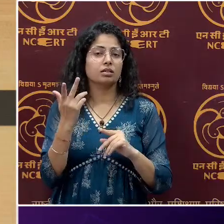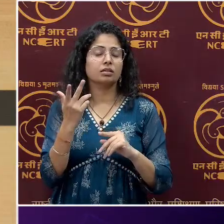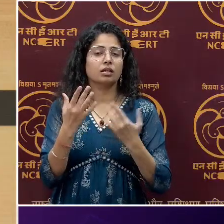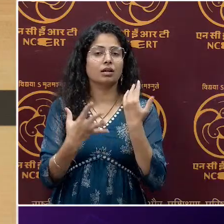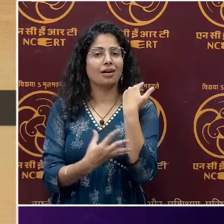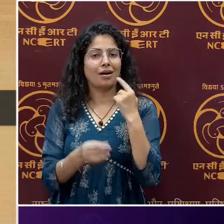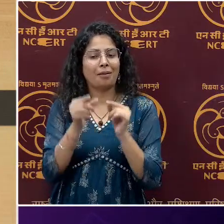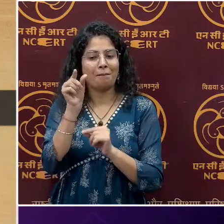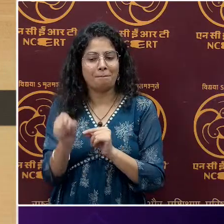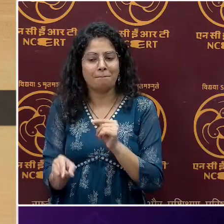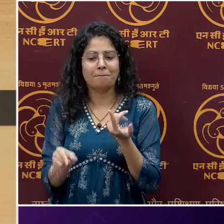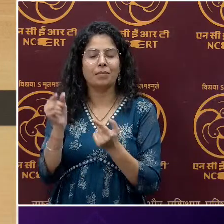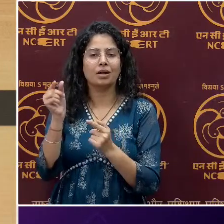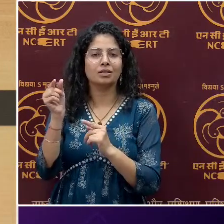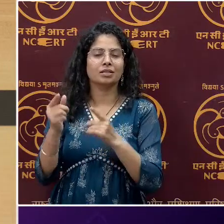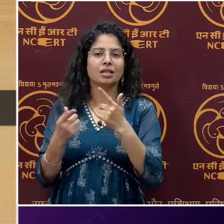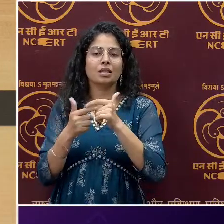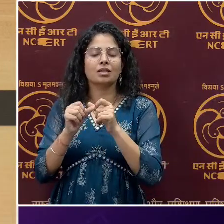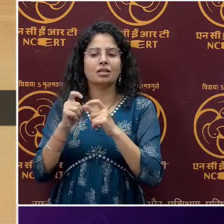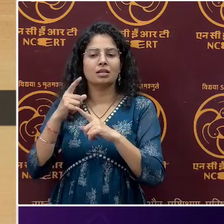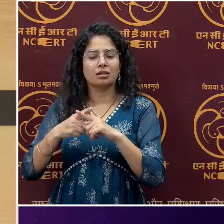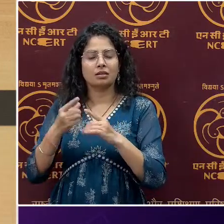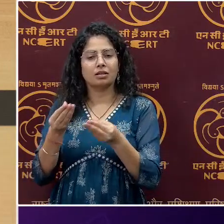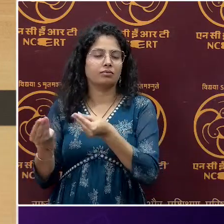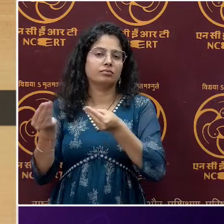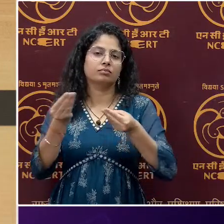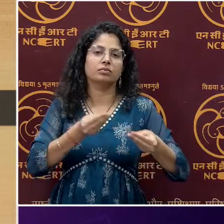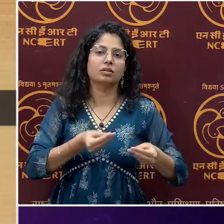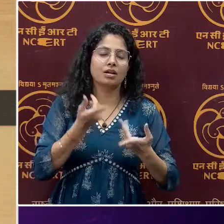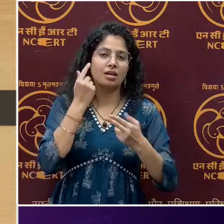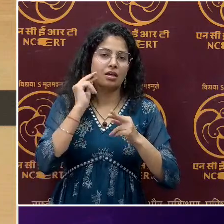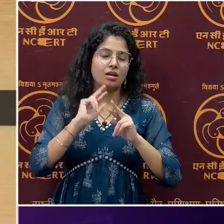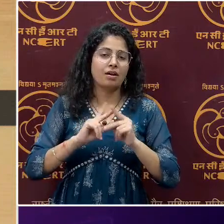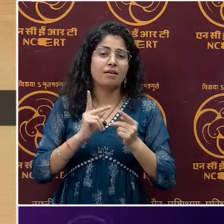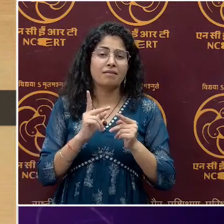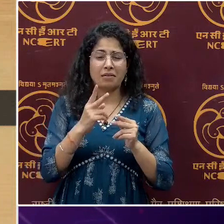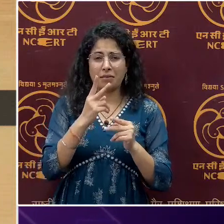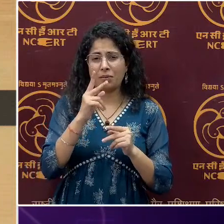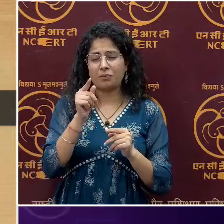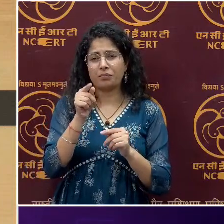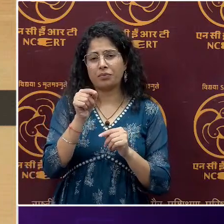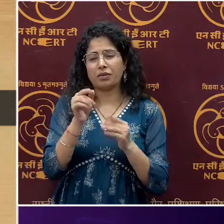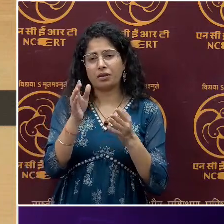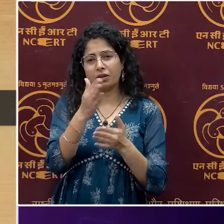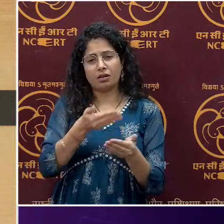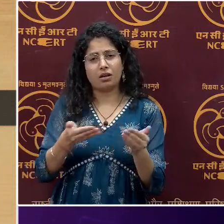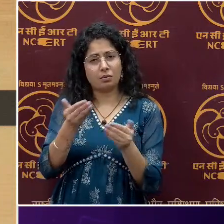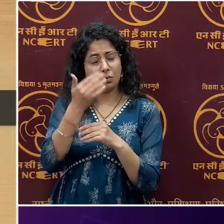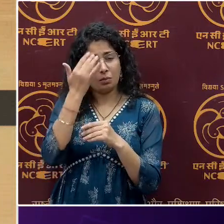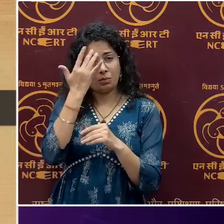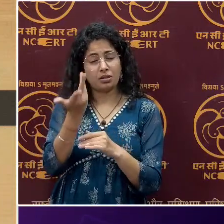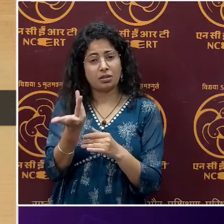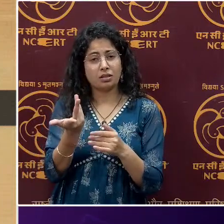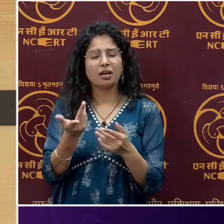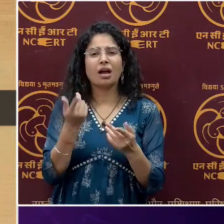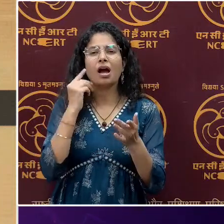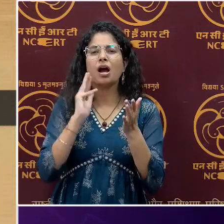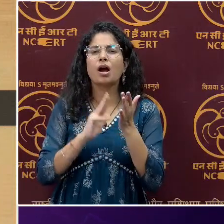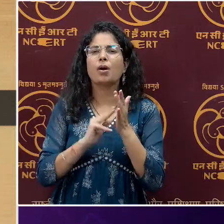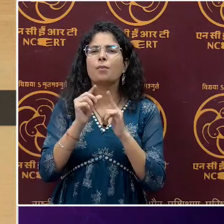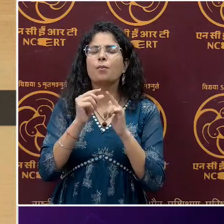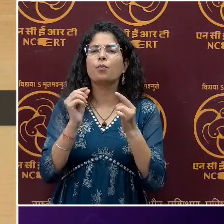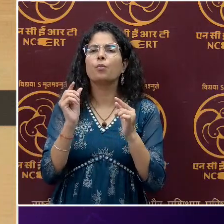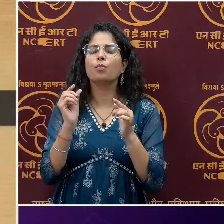also the import duty from one place to other place is too high. And ma'am, you know what is the import duty?